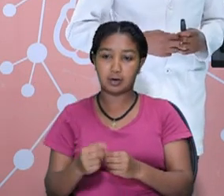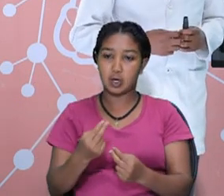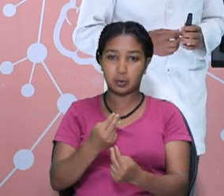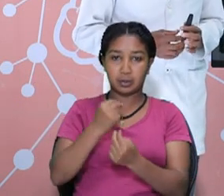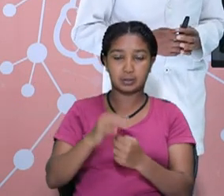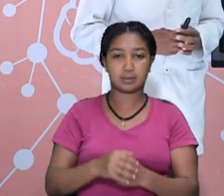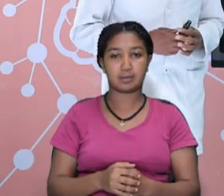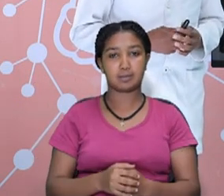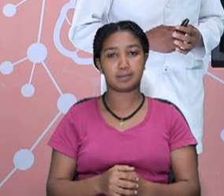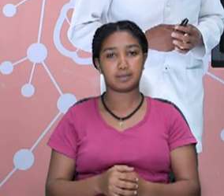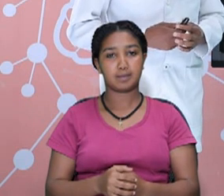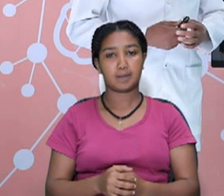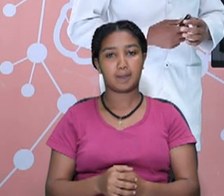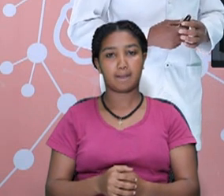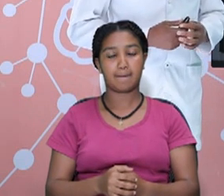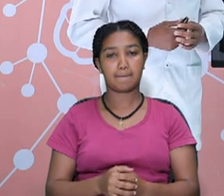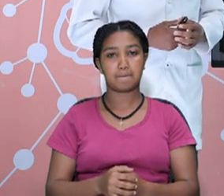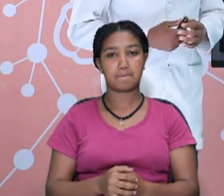nutrients.